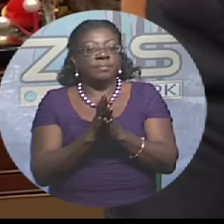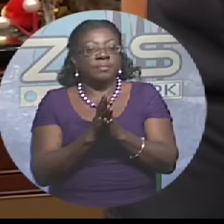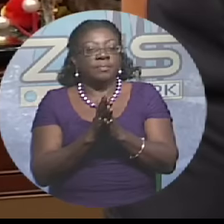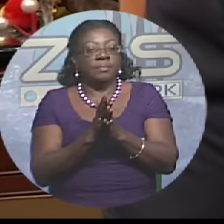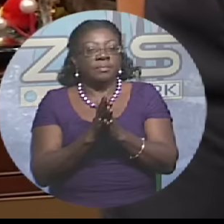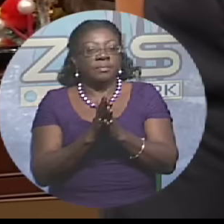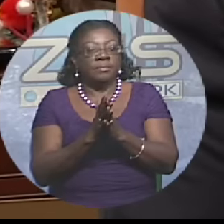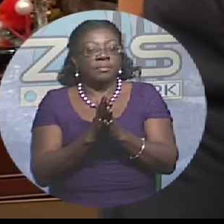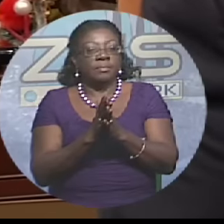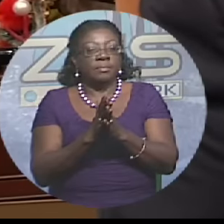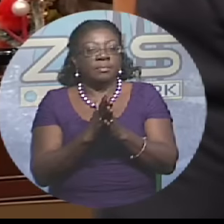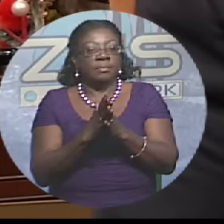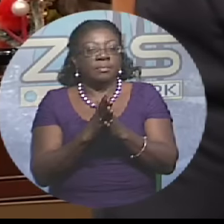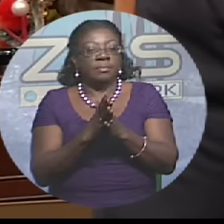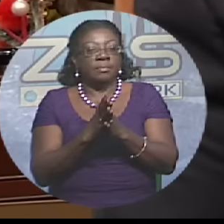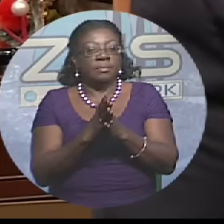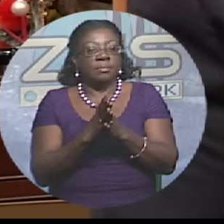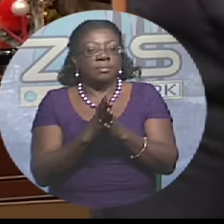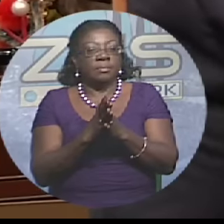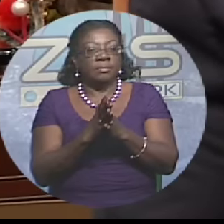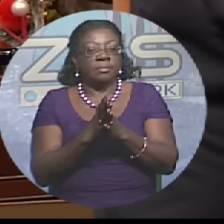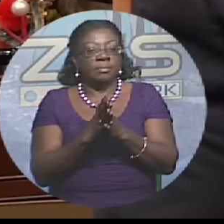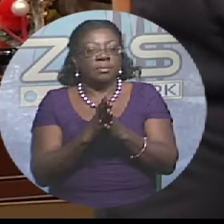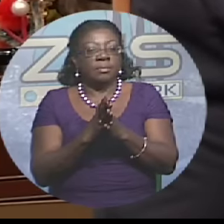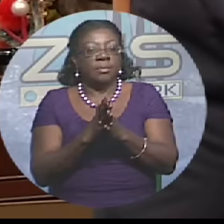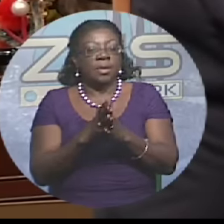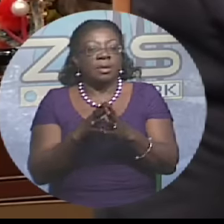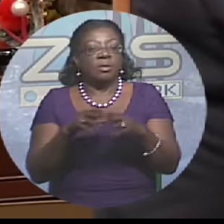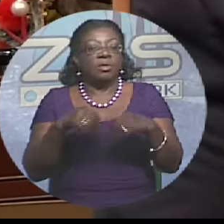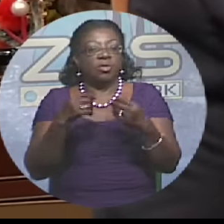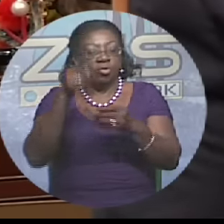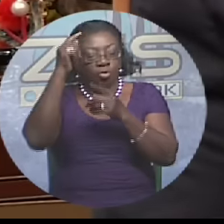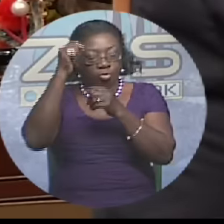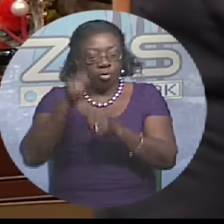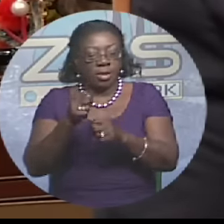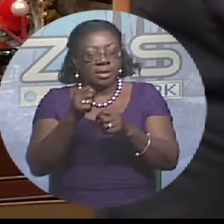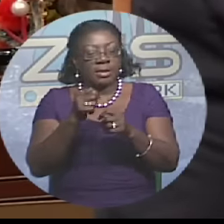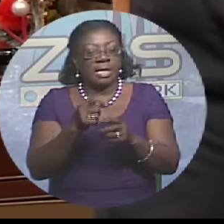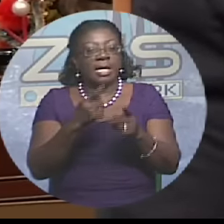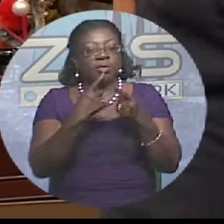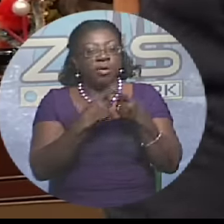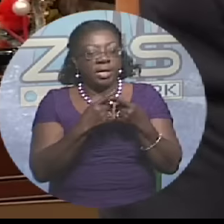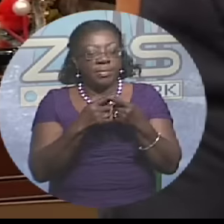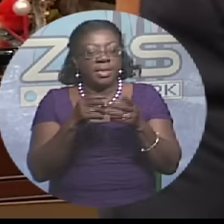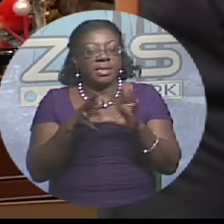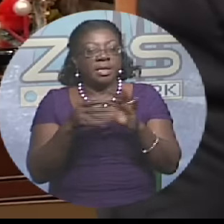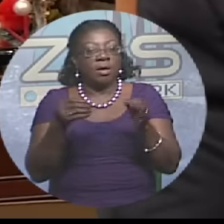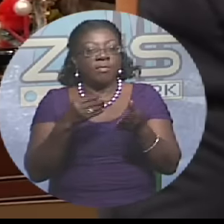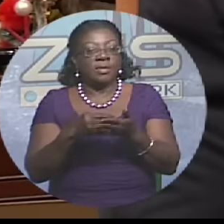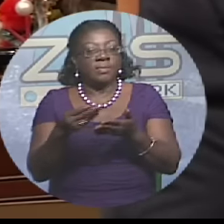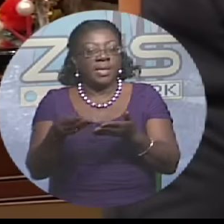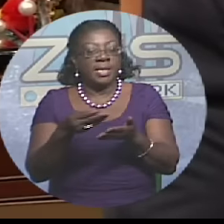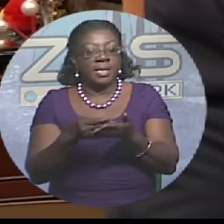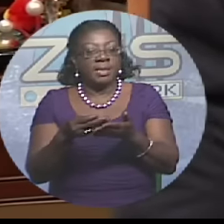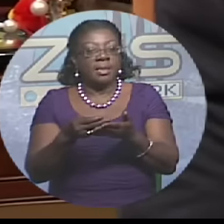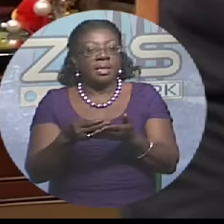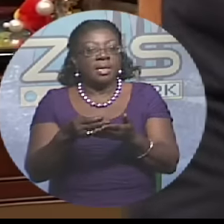expectations are met with regard to trust and credibility in the execution of our duties to ensure